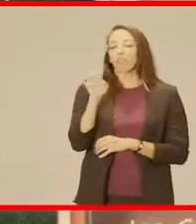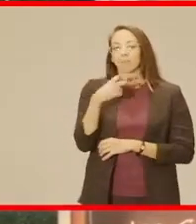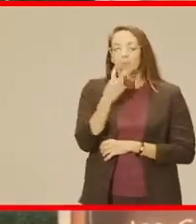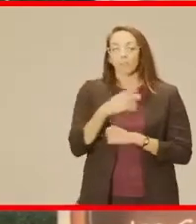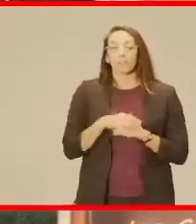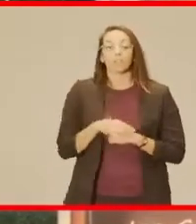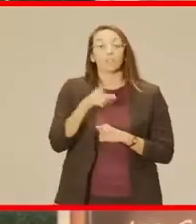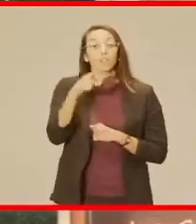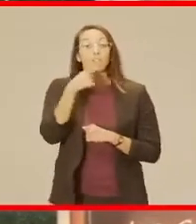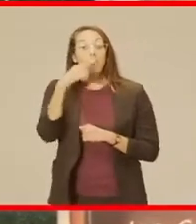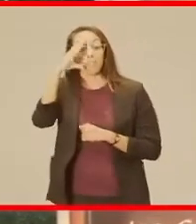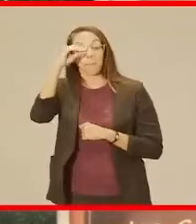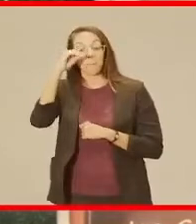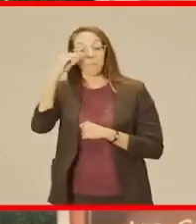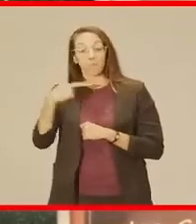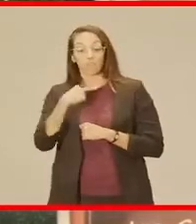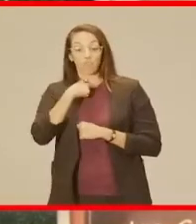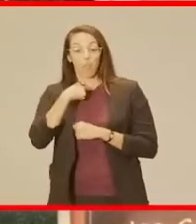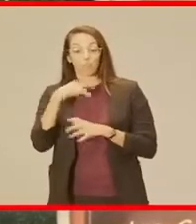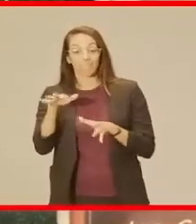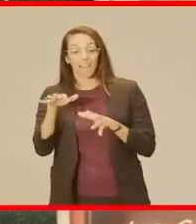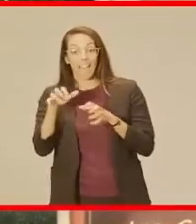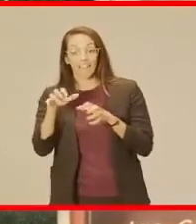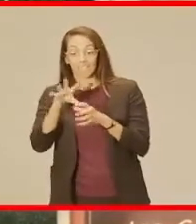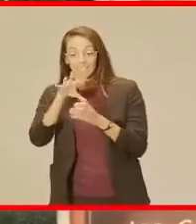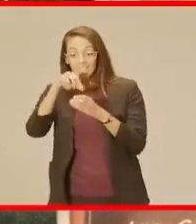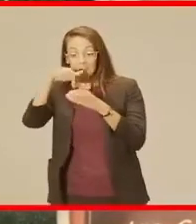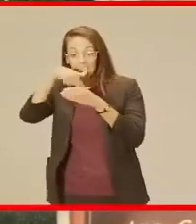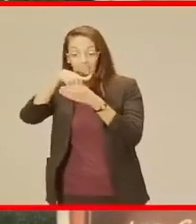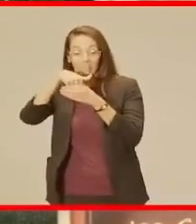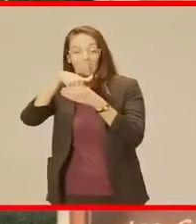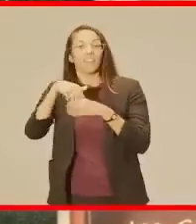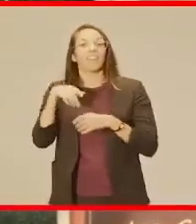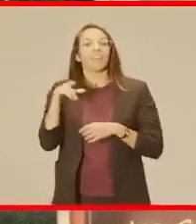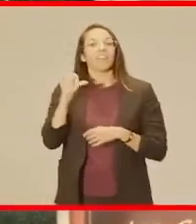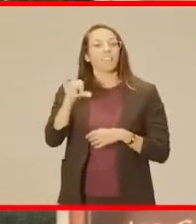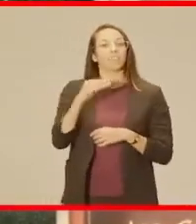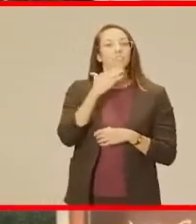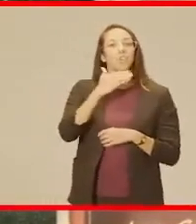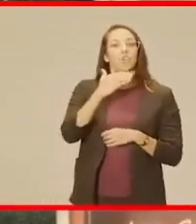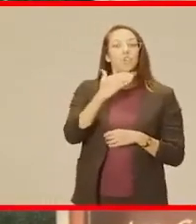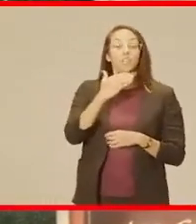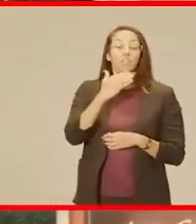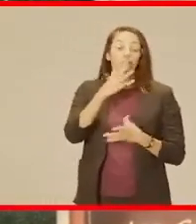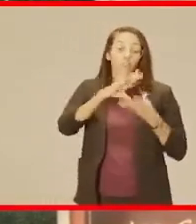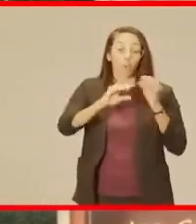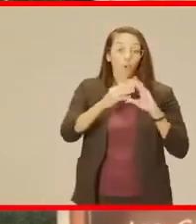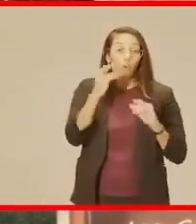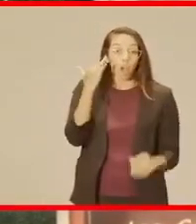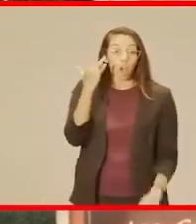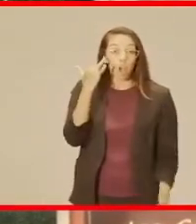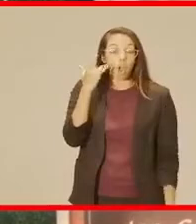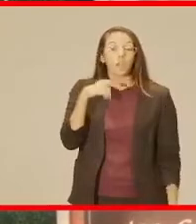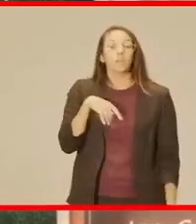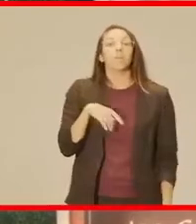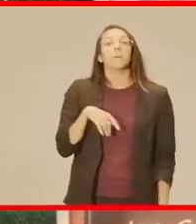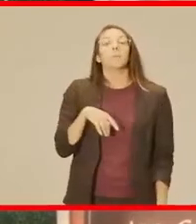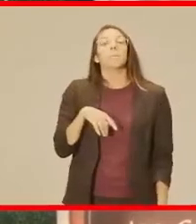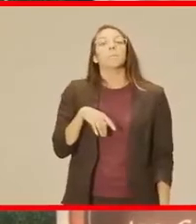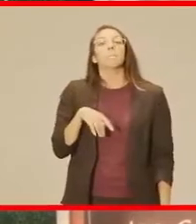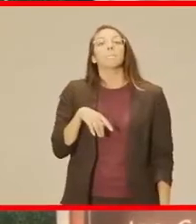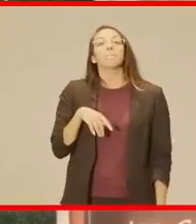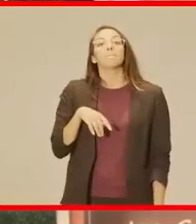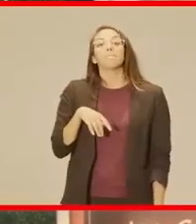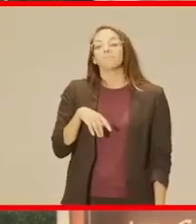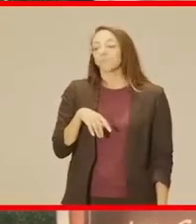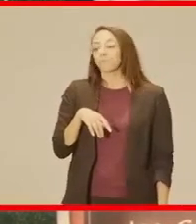ice, there's a really amazing awareness lesson in that story, because Aang,